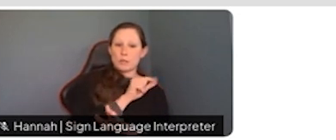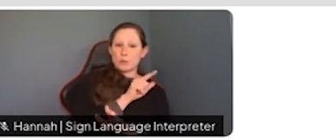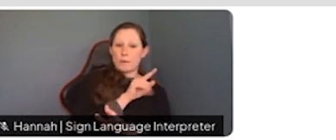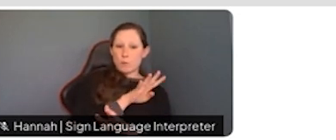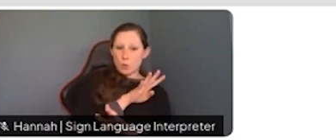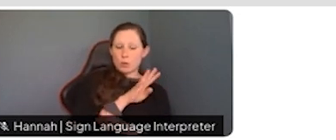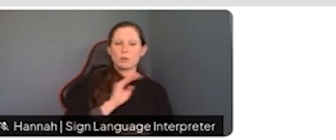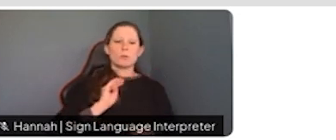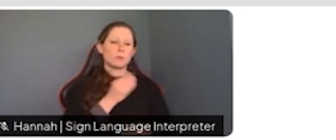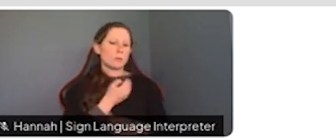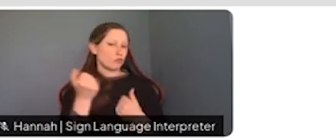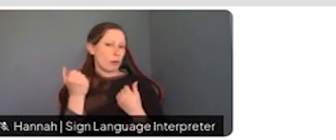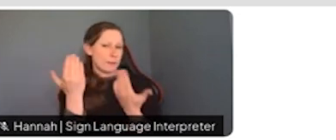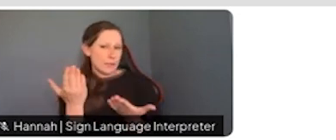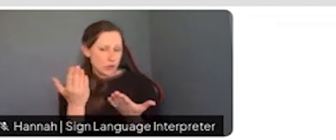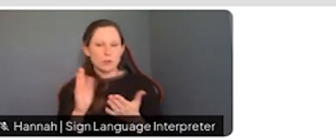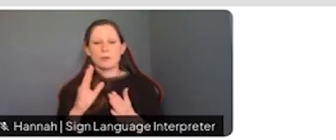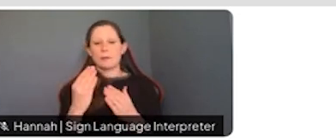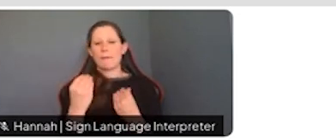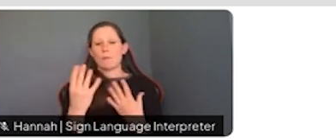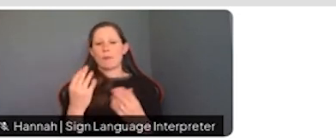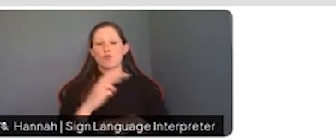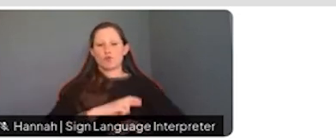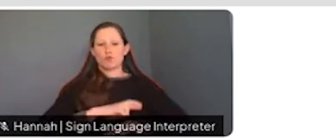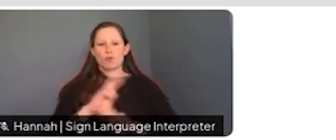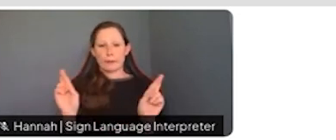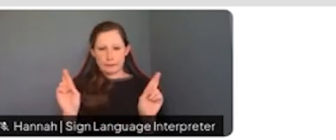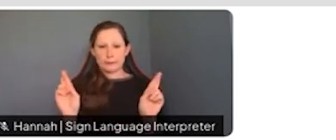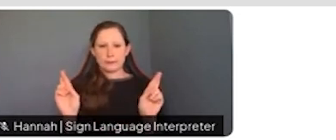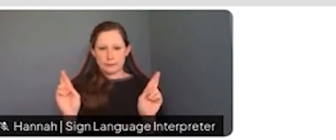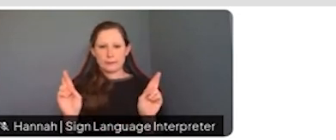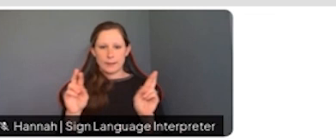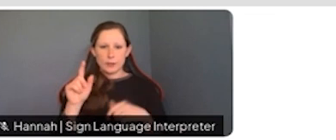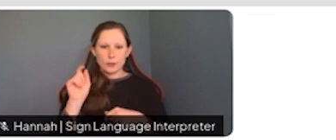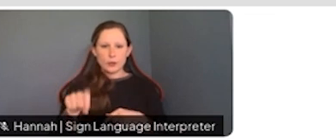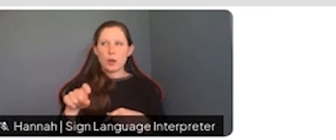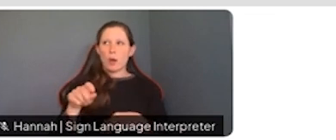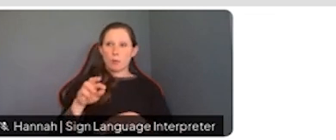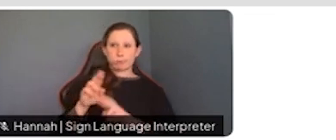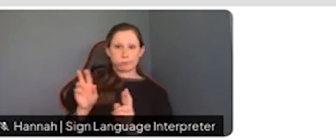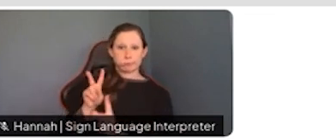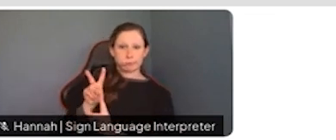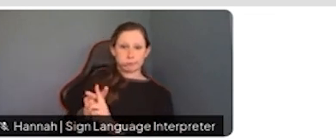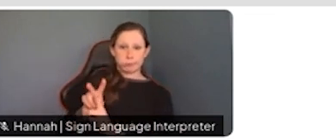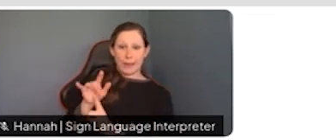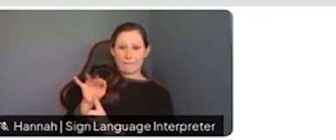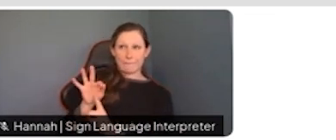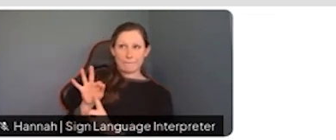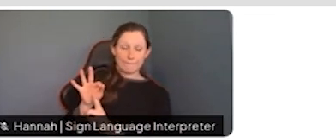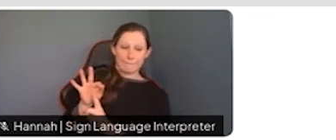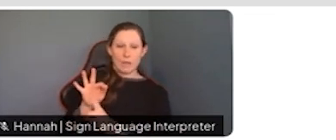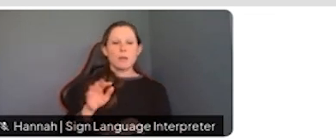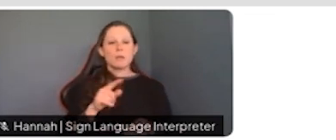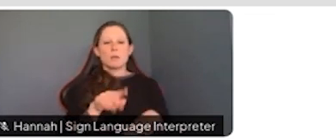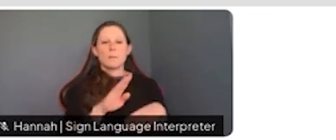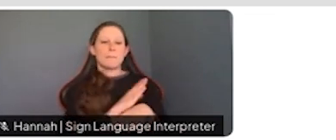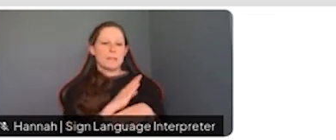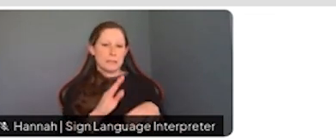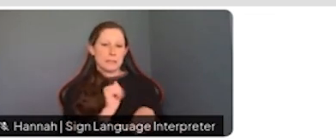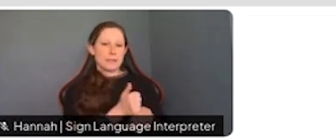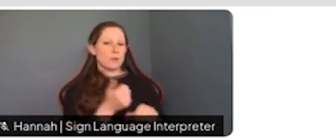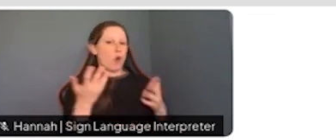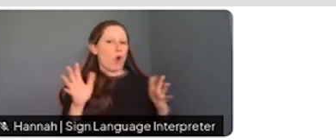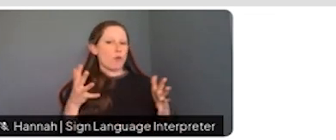recommendation is have your information ready and be prepared to file. But of course, those businesses that are existing have until January 1st,